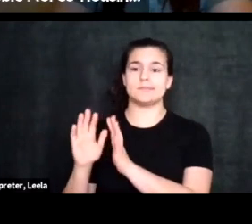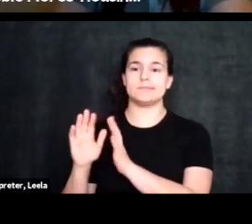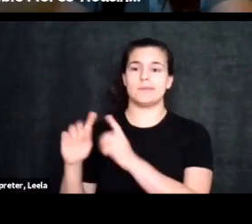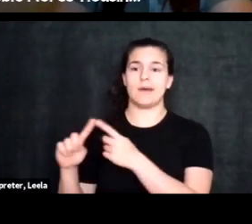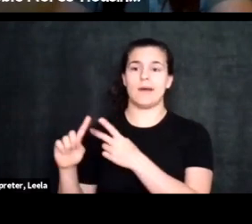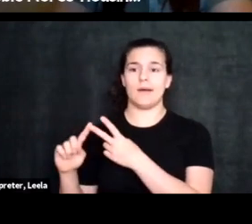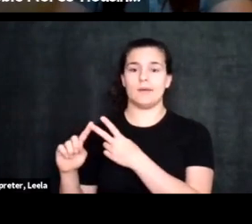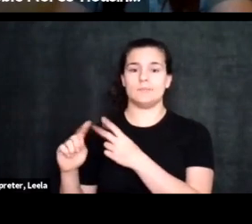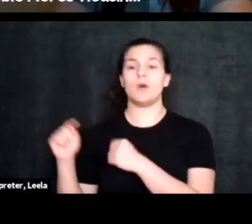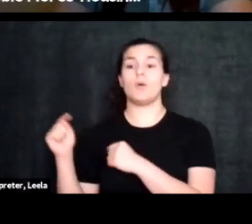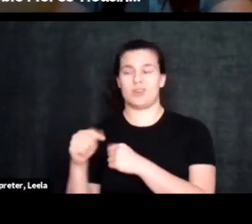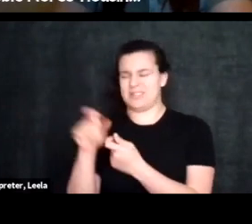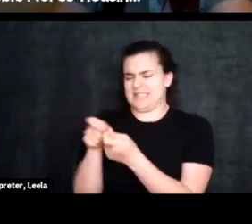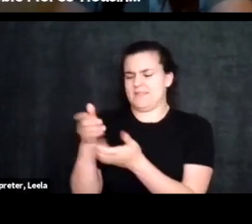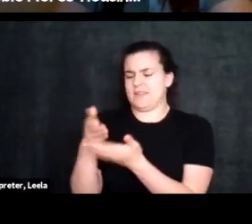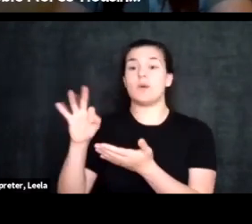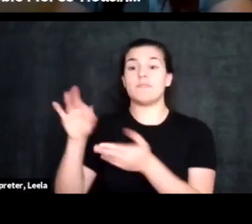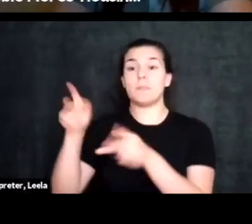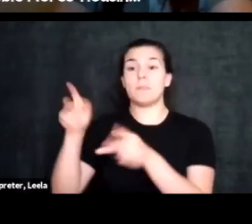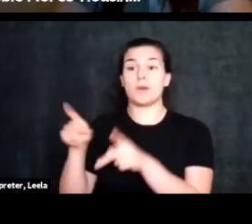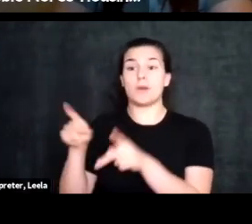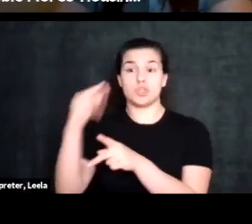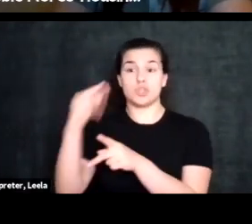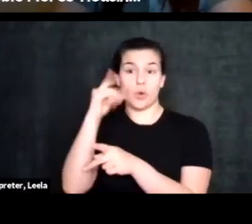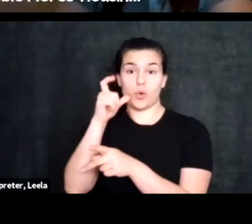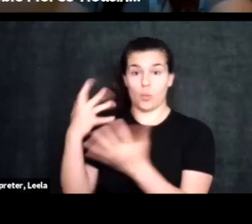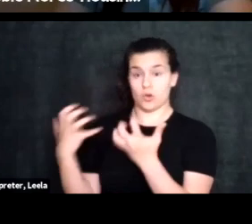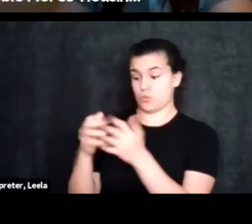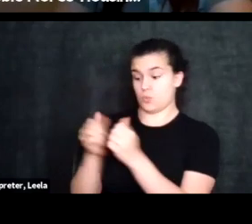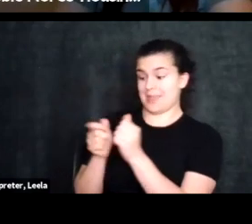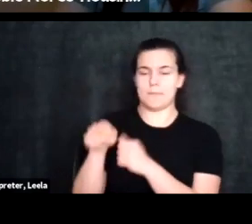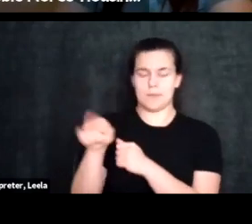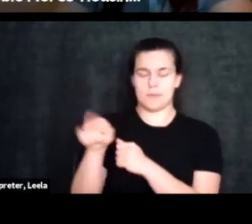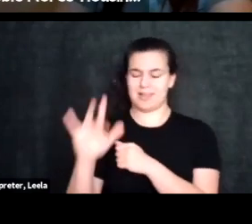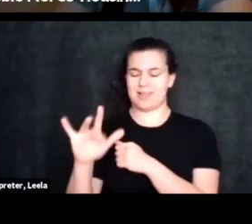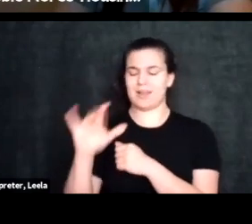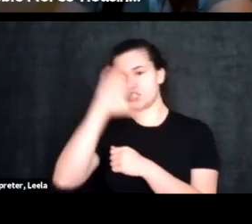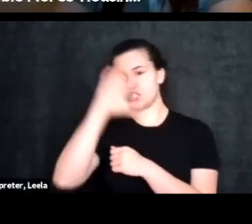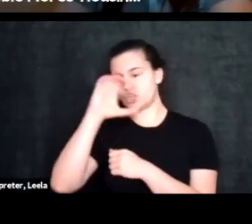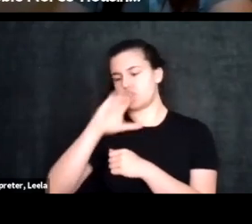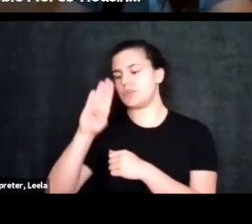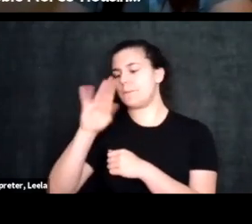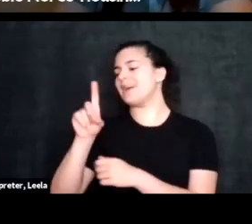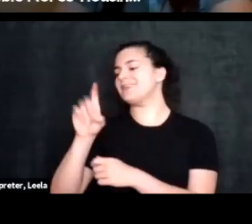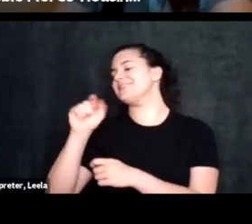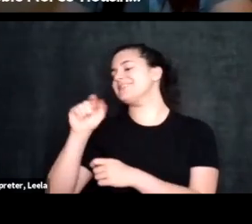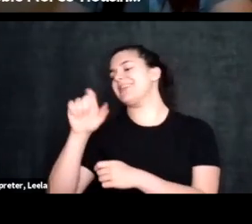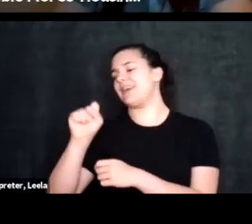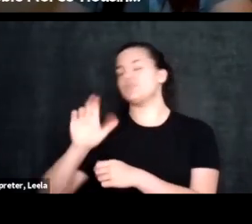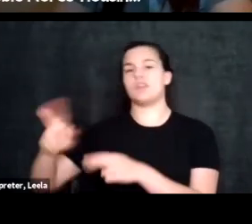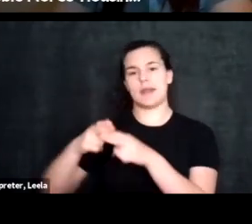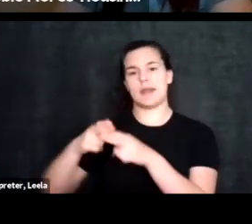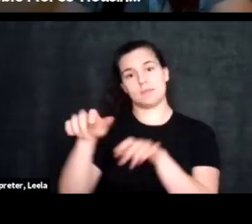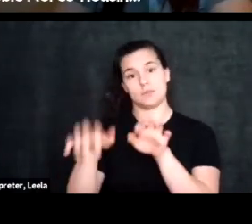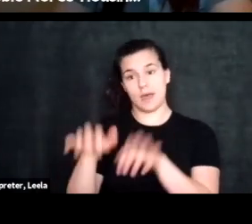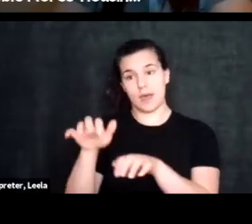by details. So if you know someone in particular that you want to room with, you'll click this search by details. You'll type in their name and then click